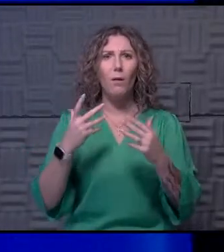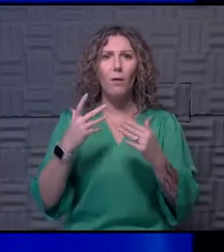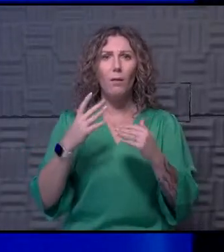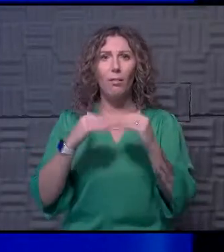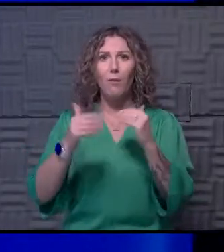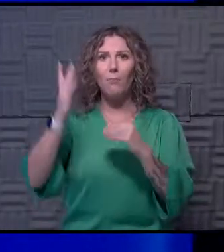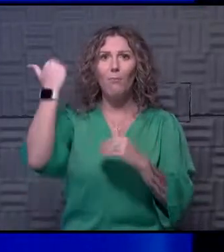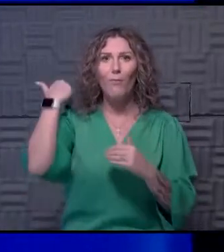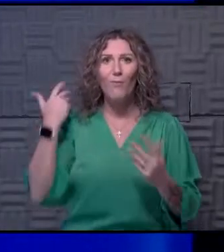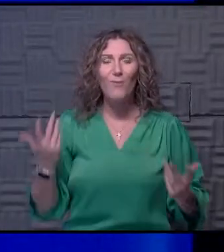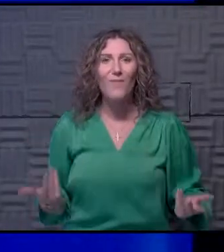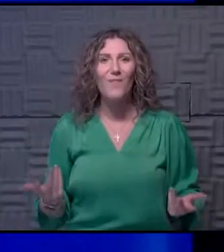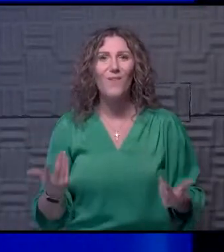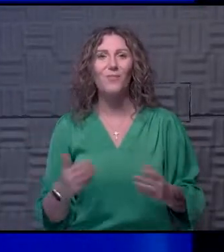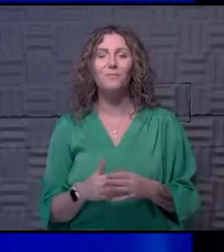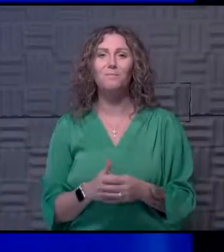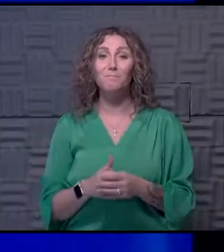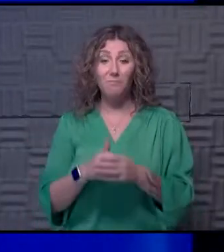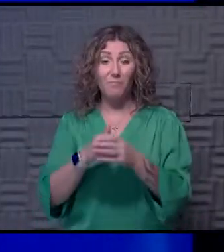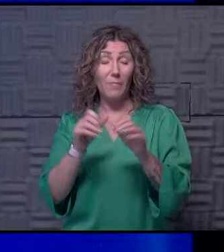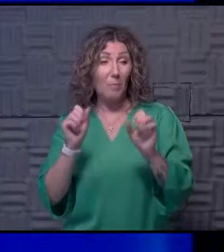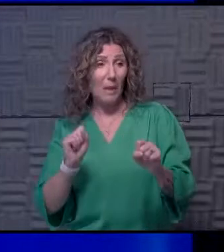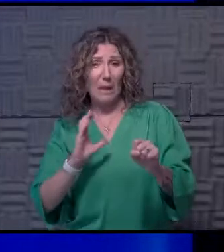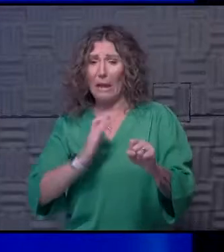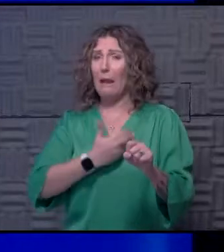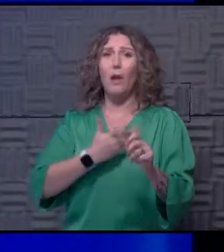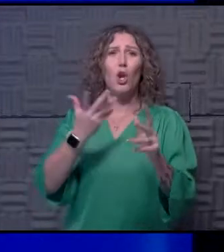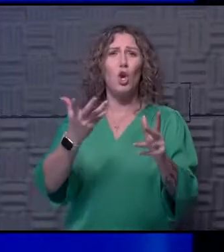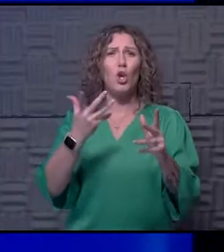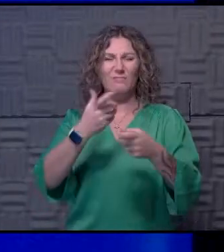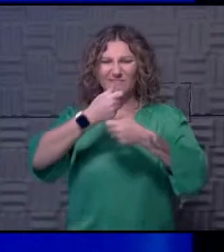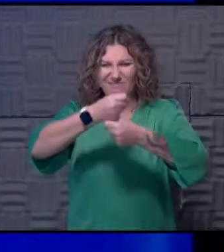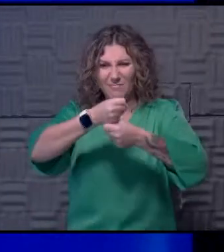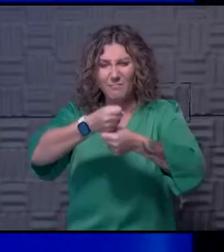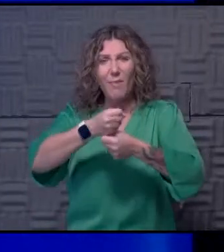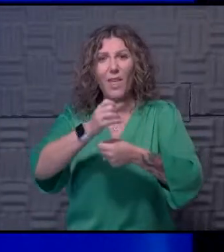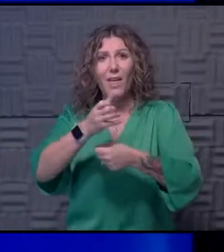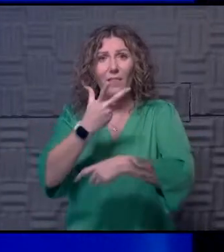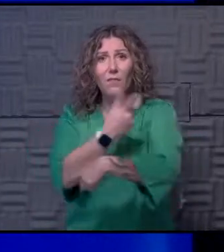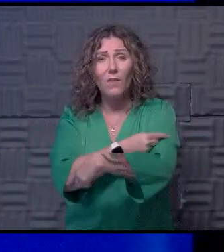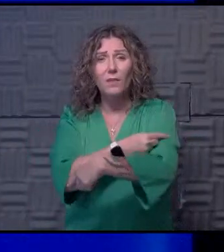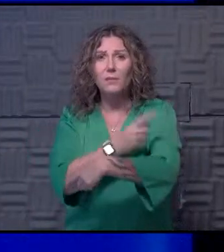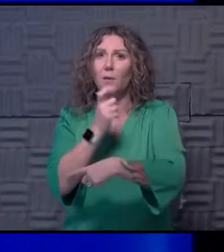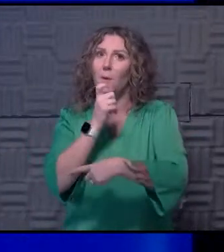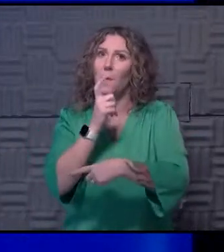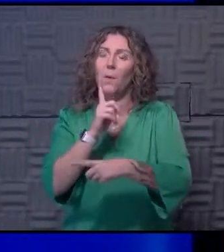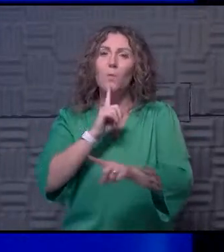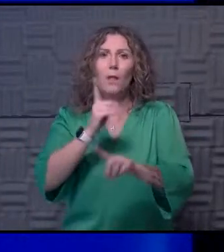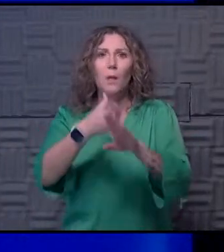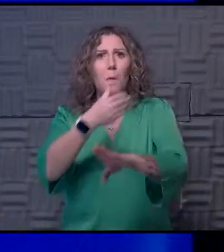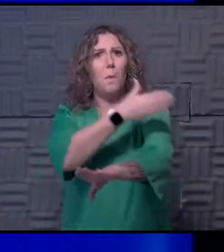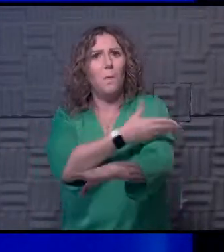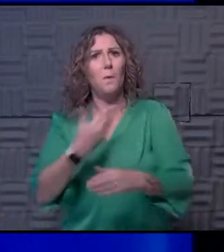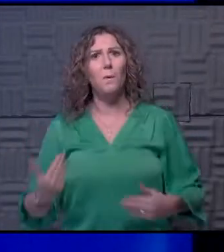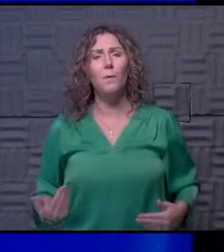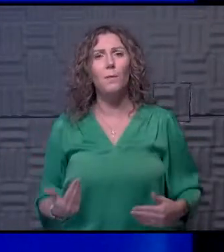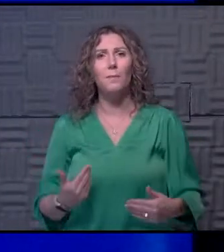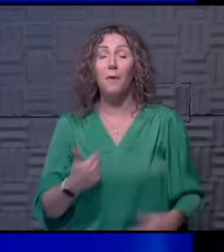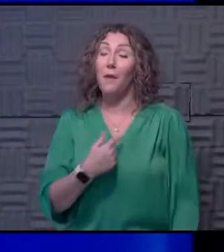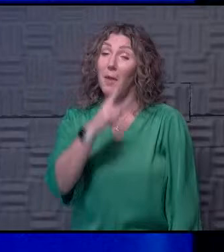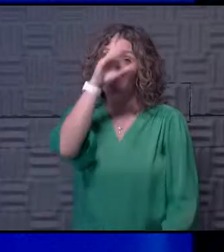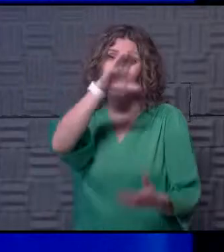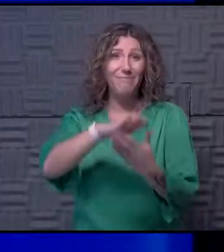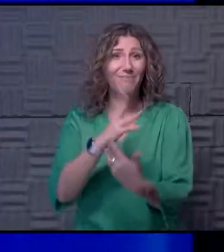was. And our ability to synthesize and make these vaccines has come far along. So I think the vaccines are